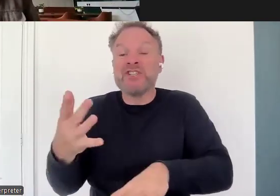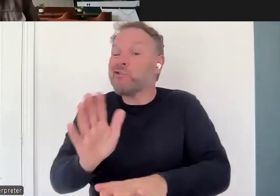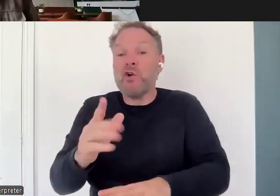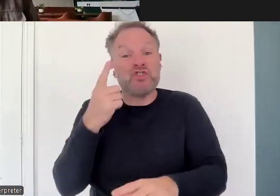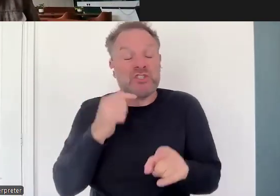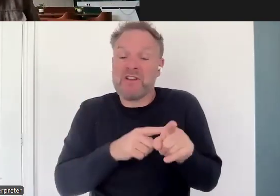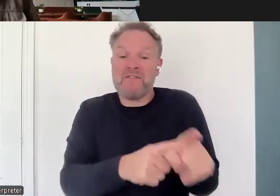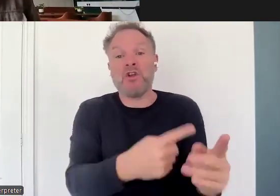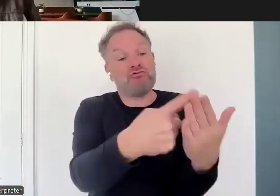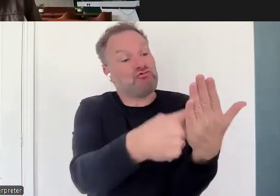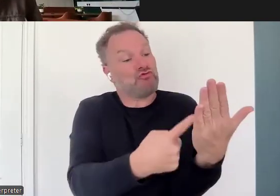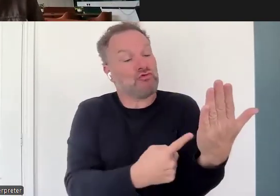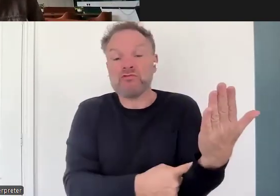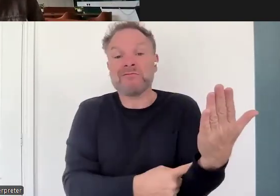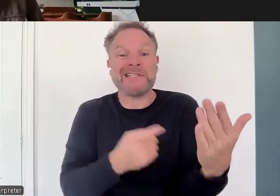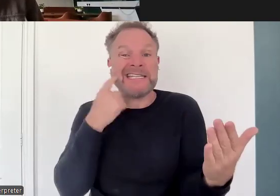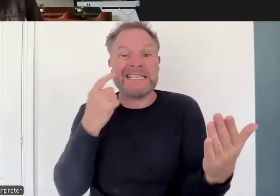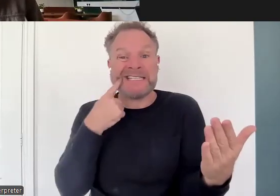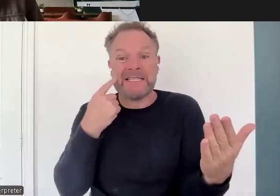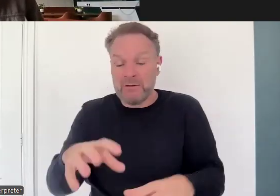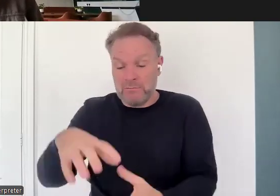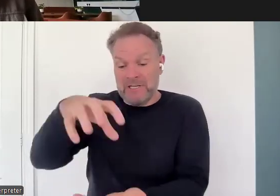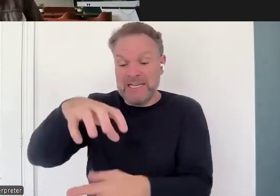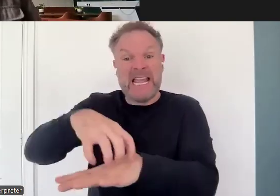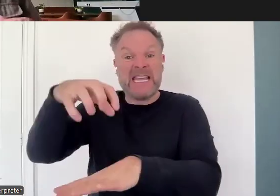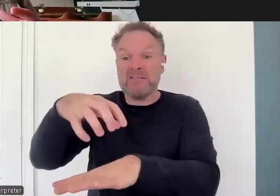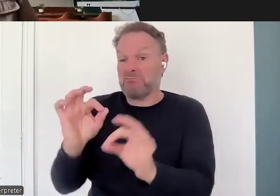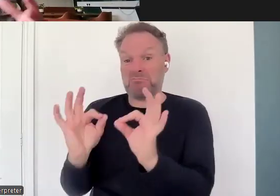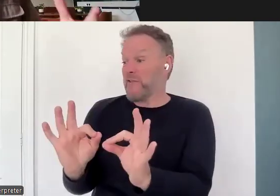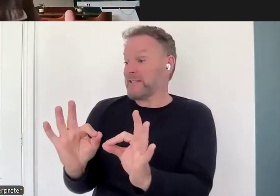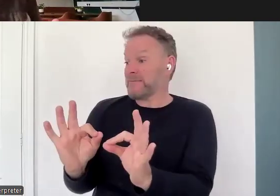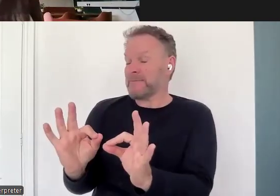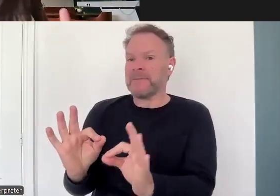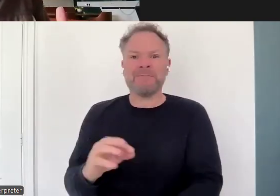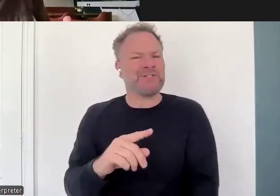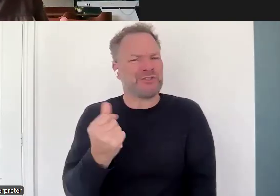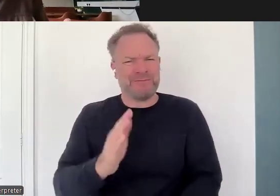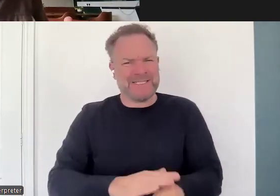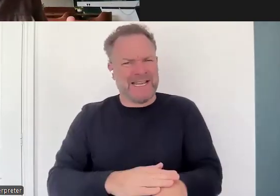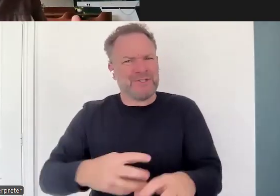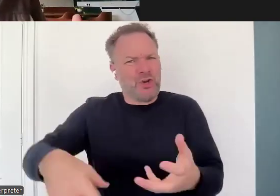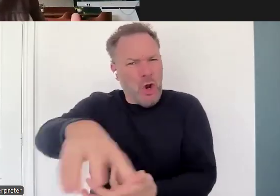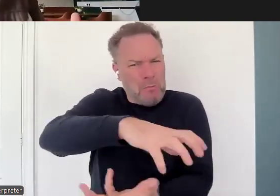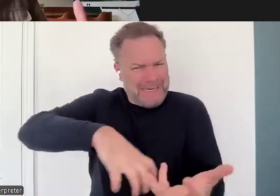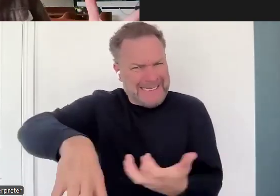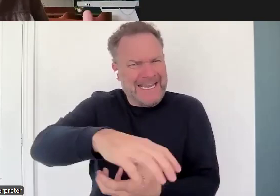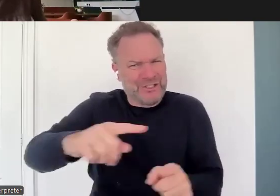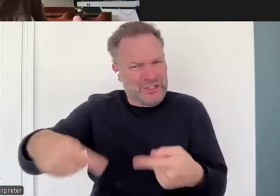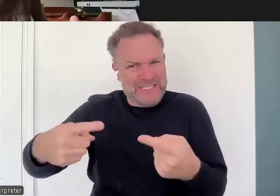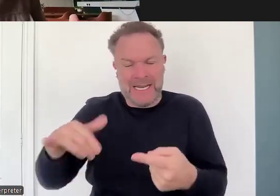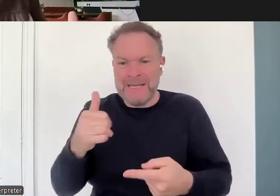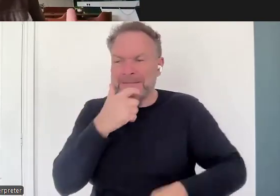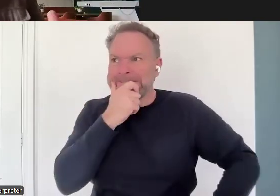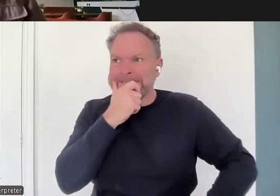instructions carefully and we will get the desired result. Then there are complicated challenges. They might be things like building a